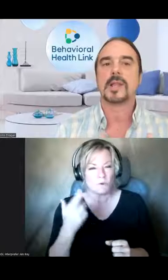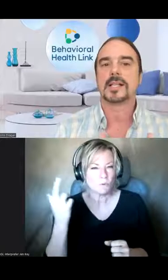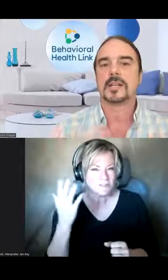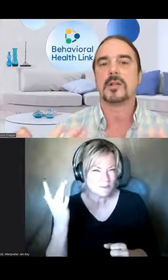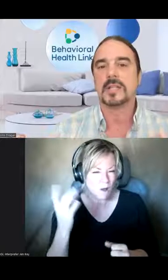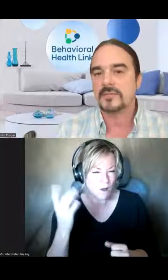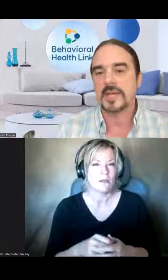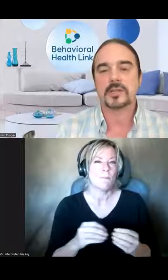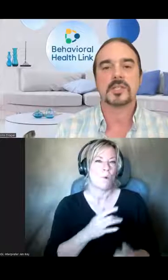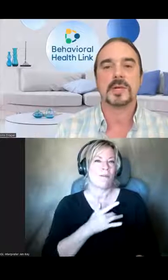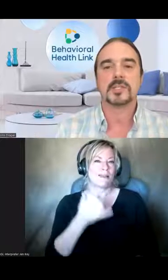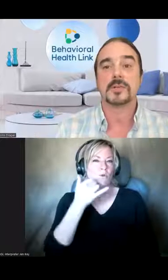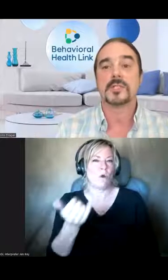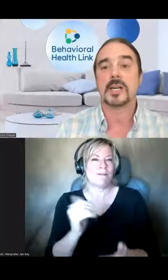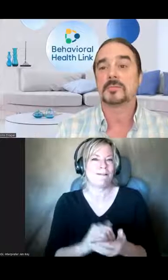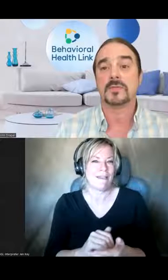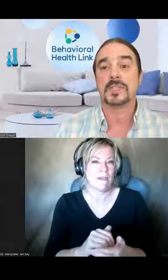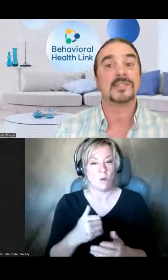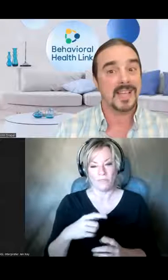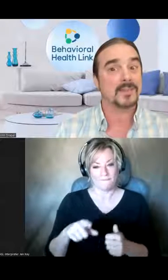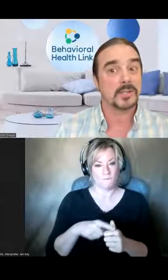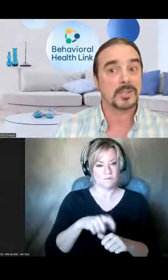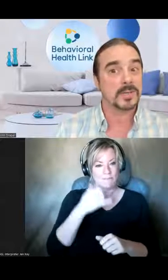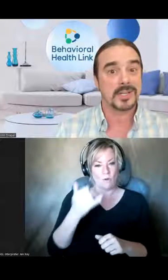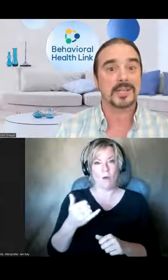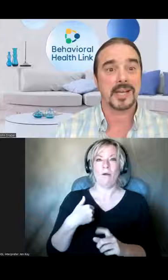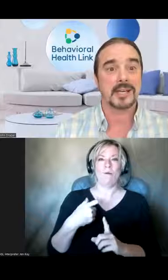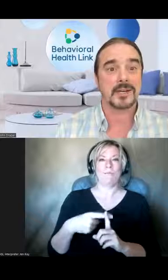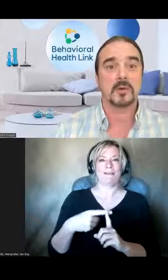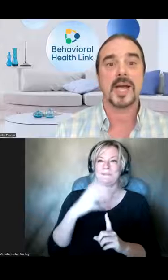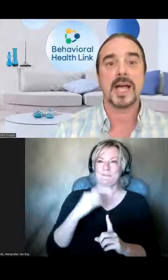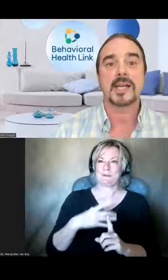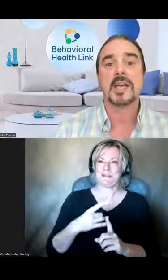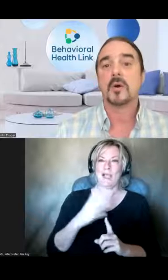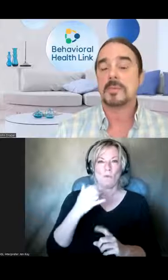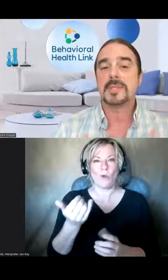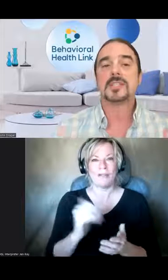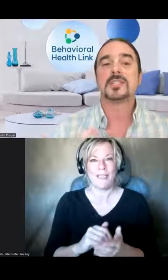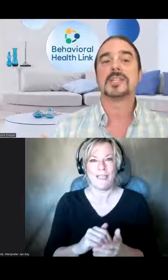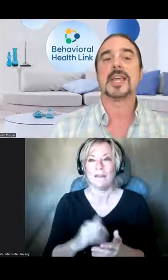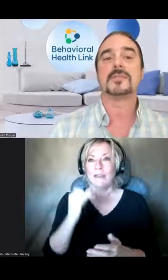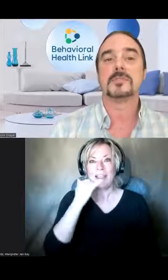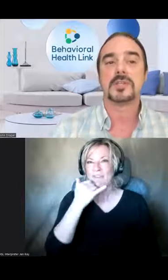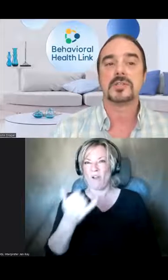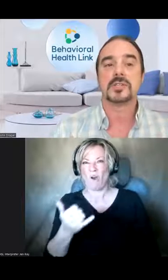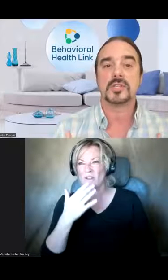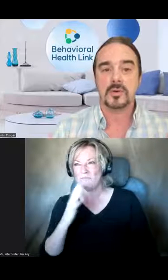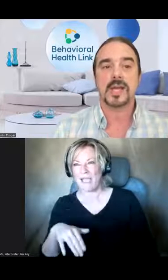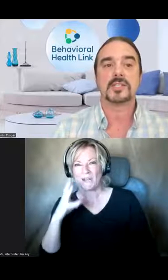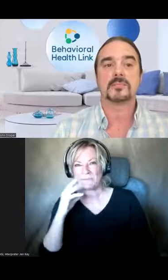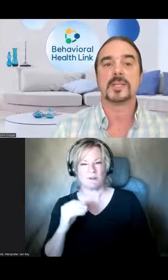you're more likely to call again if you had a good experience the first time. So if you didn't have a good experience, you're not going to call back. Or maybe they just didn't have as